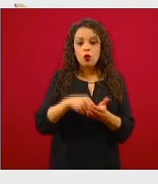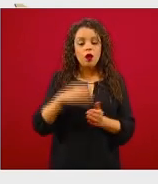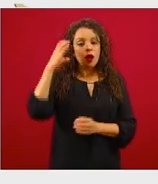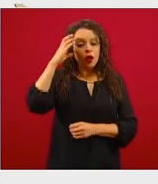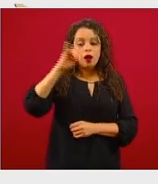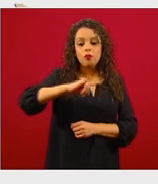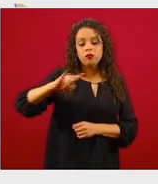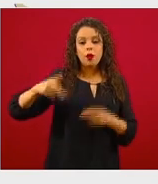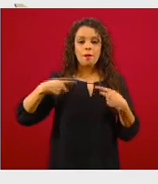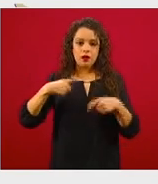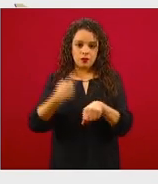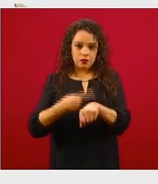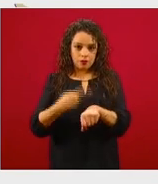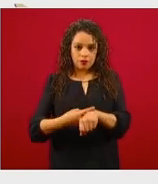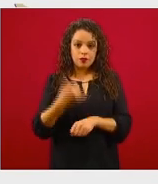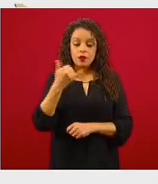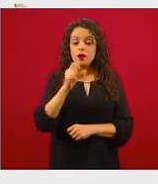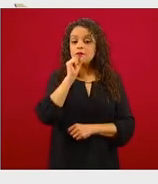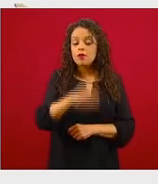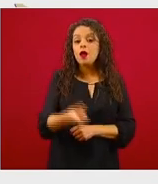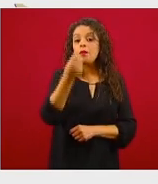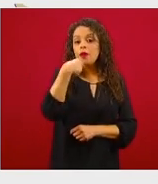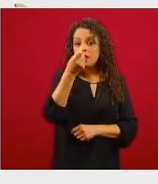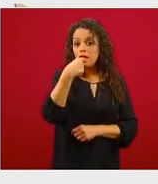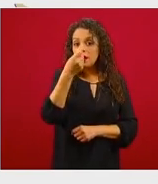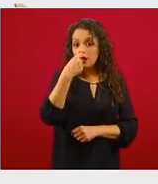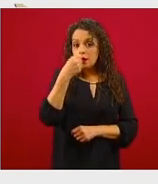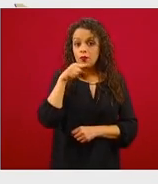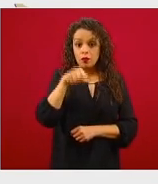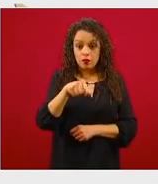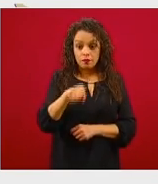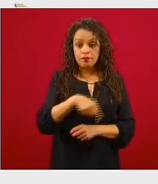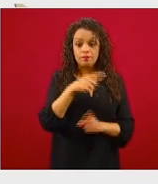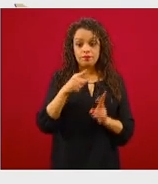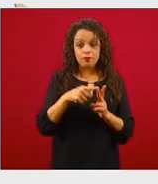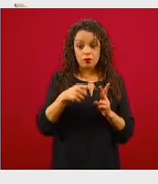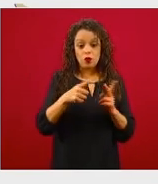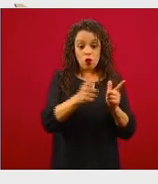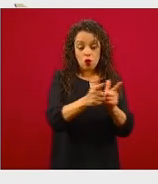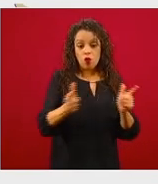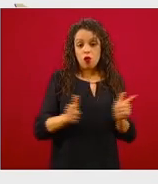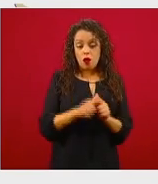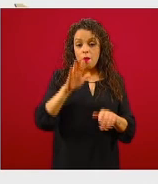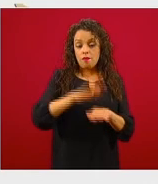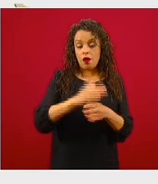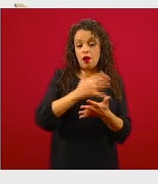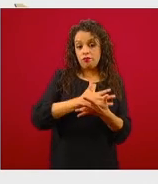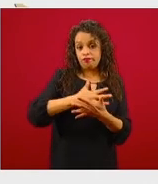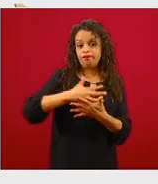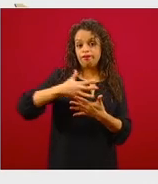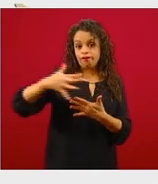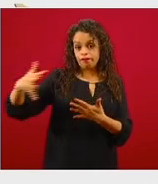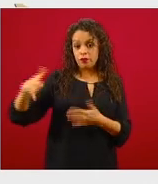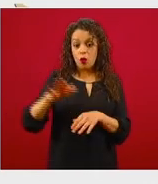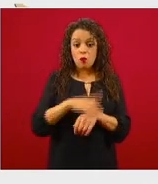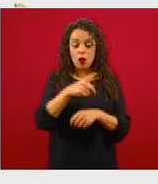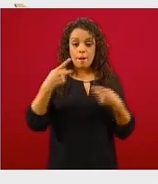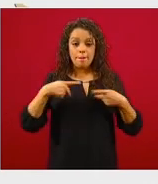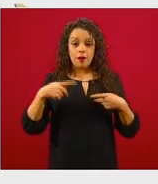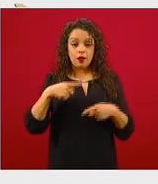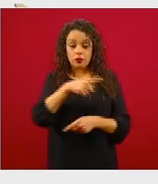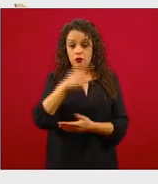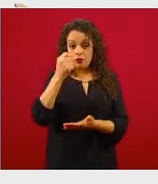hygiene and disinfection supplies. And then the fourth category is drugs